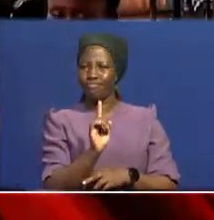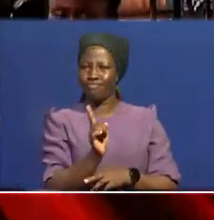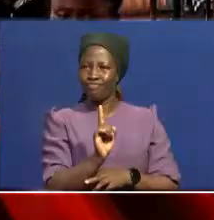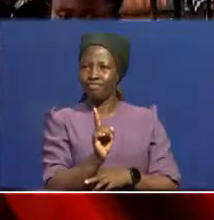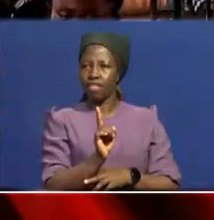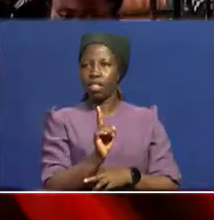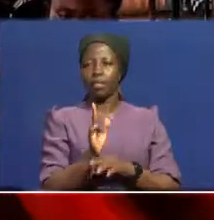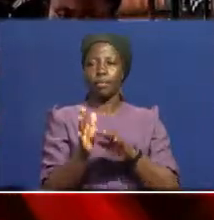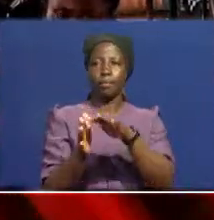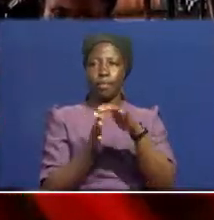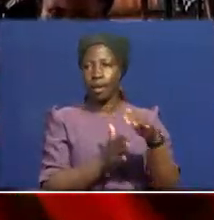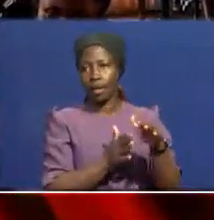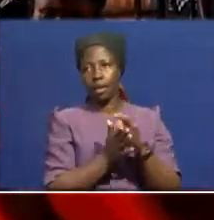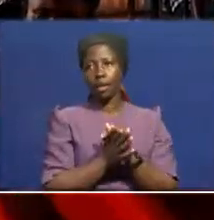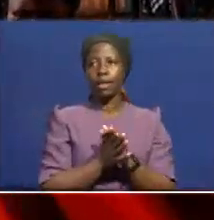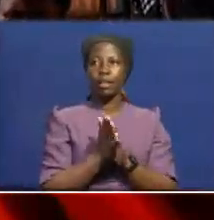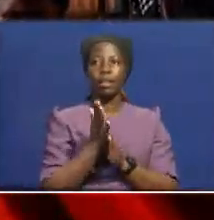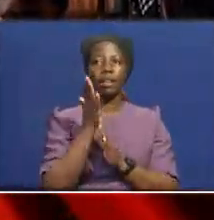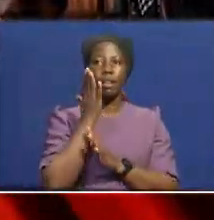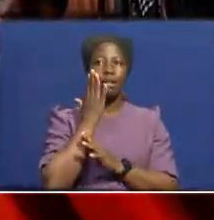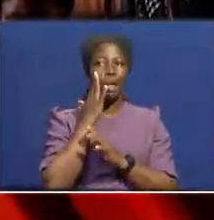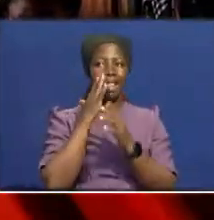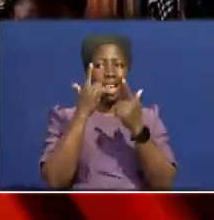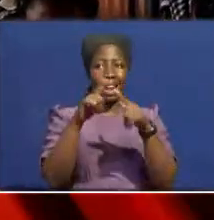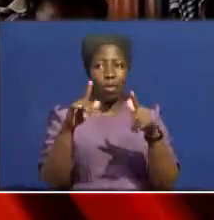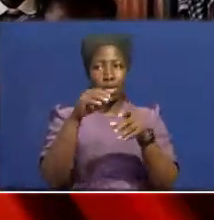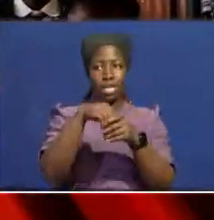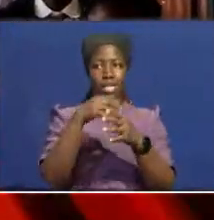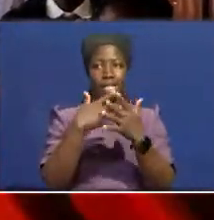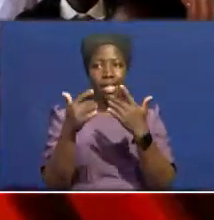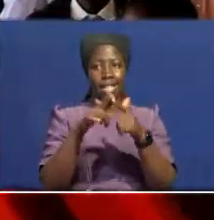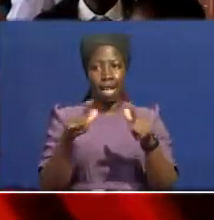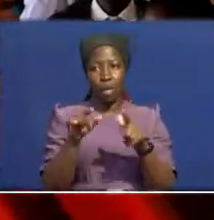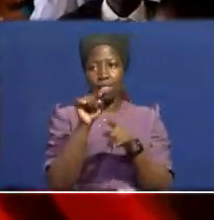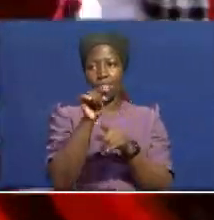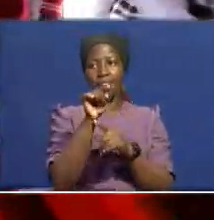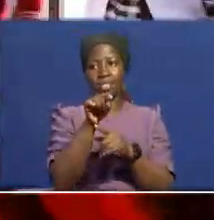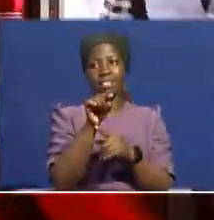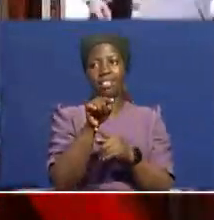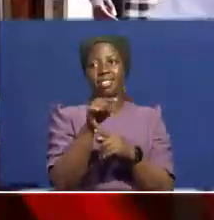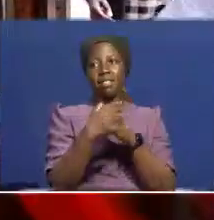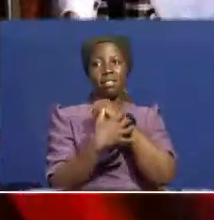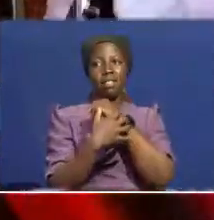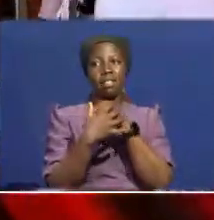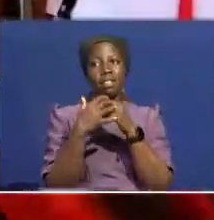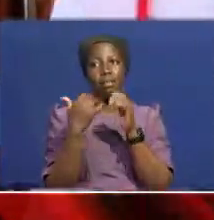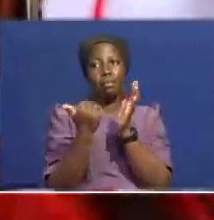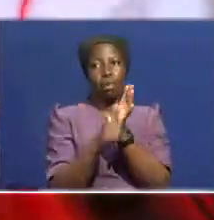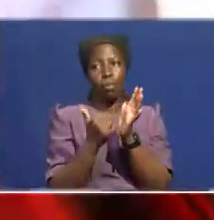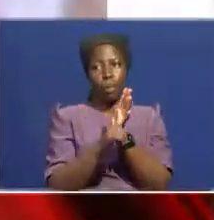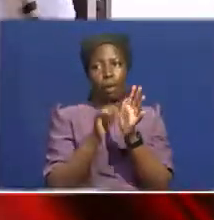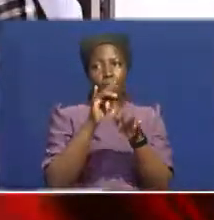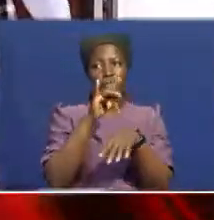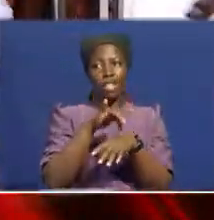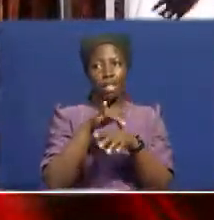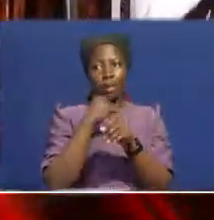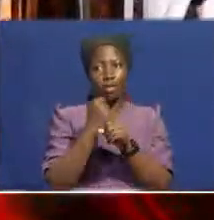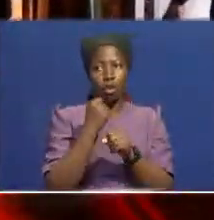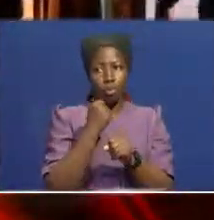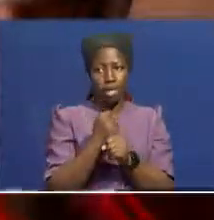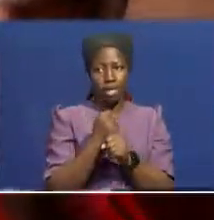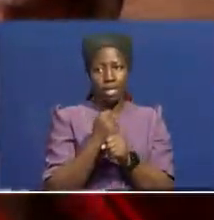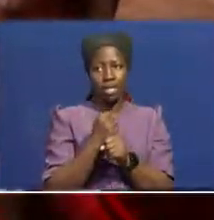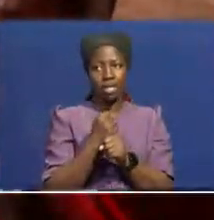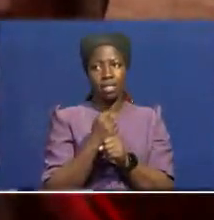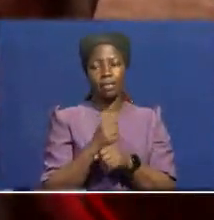Finally, mother tongue and Sheng language influences have been cited as major cause for the dismal performance in languages amongst learners in